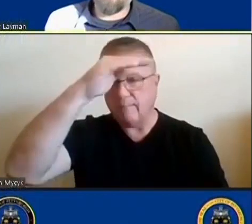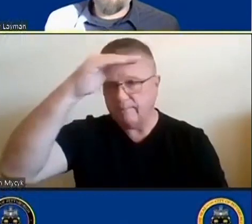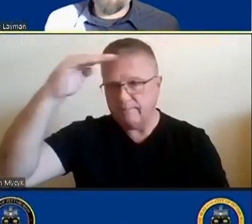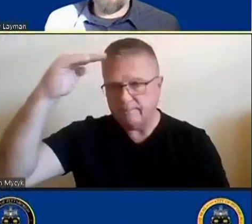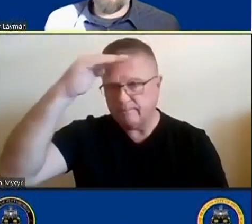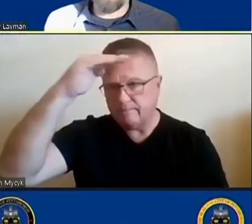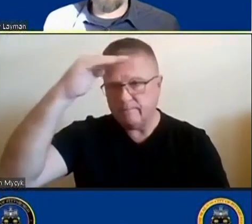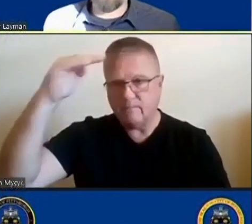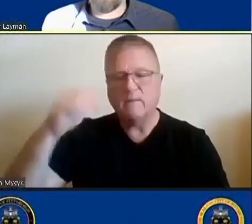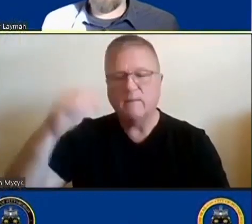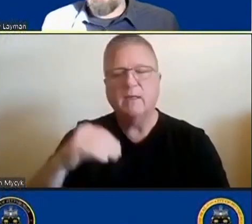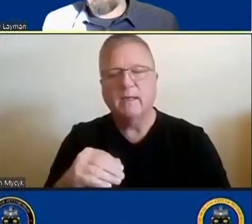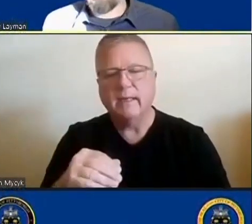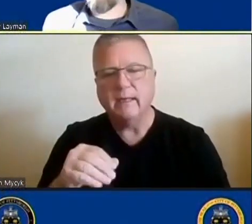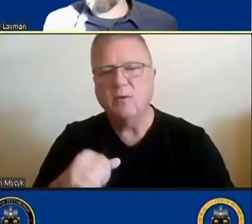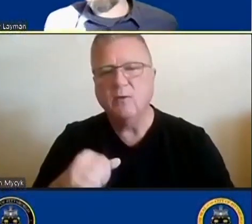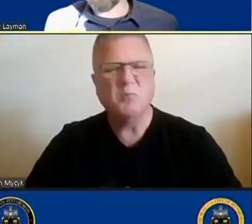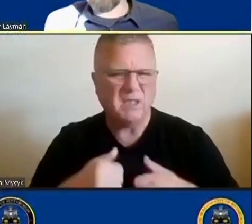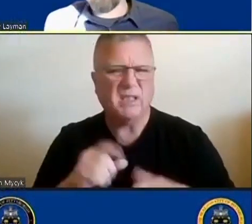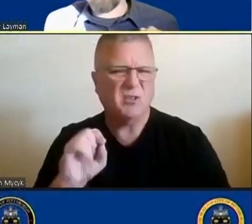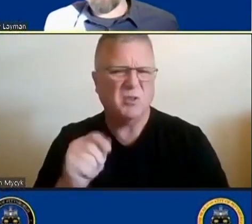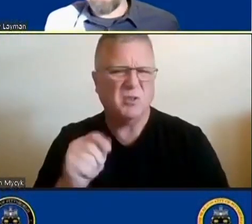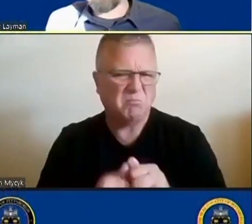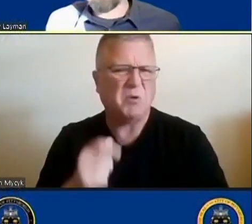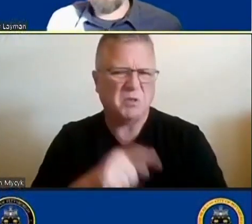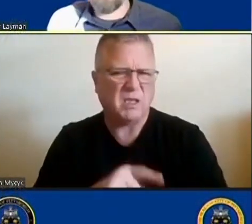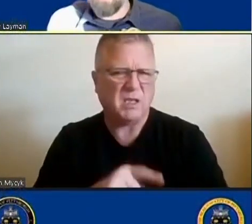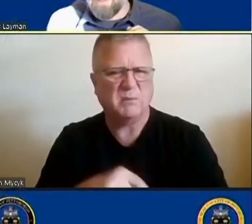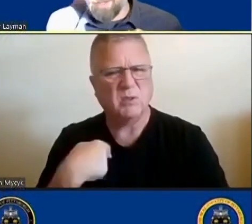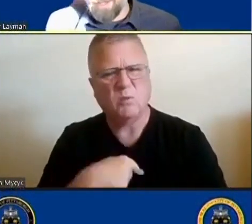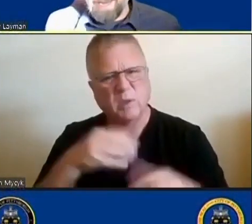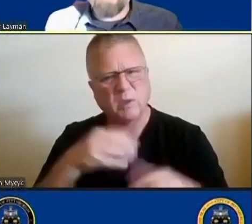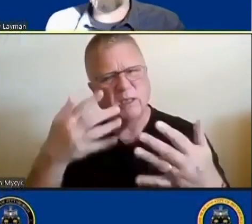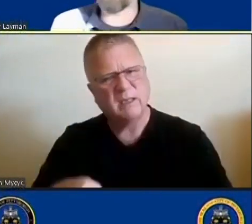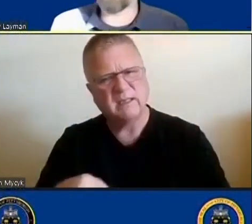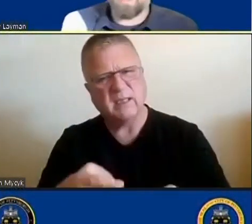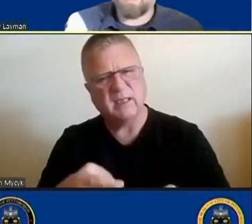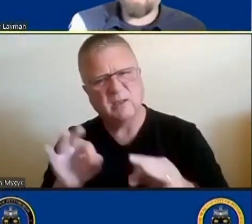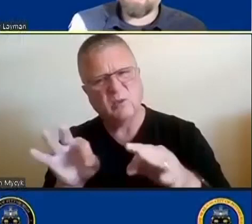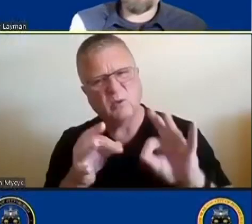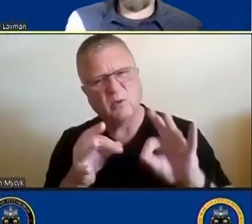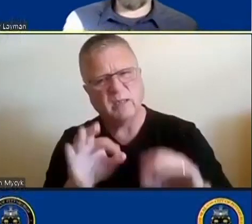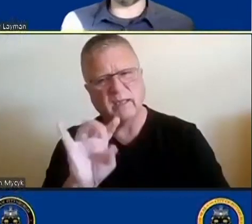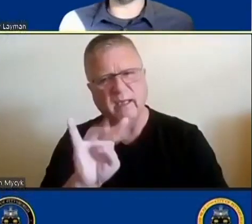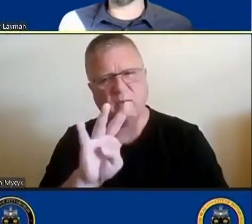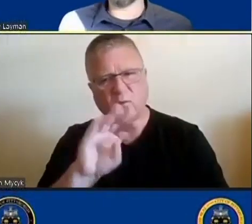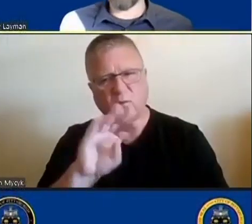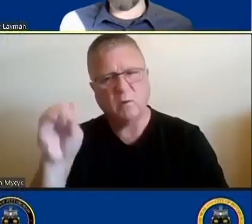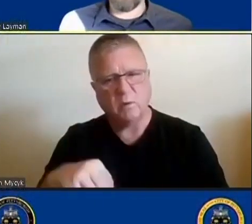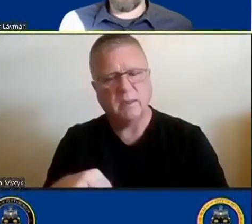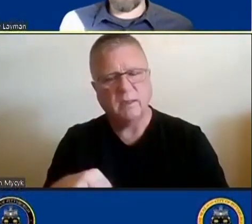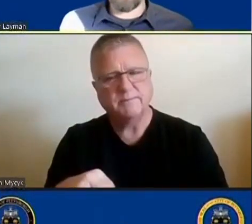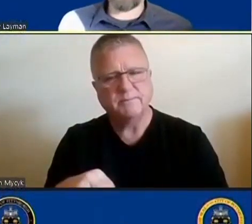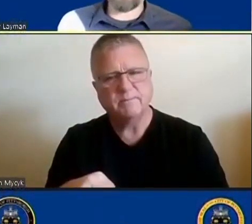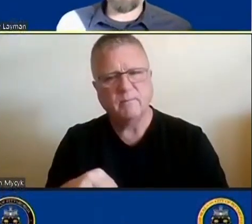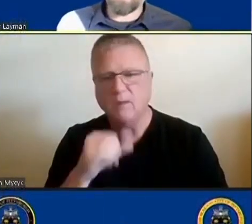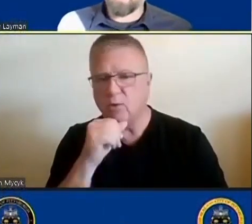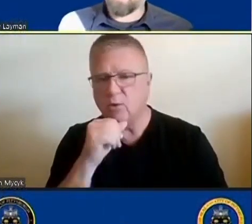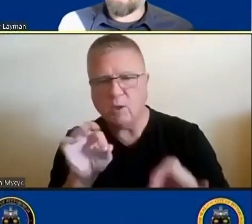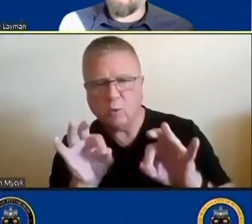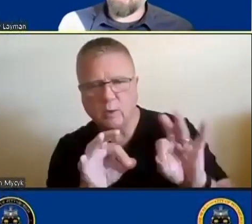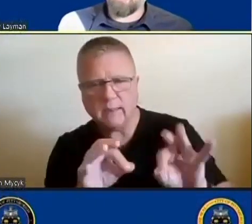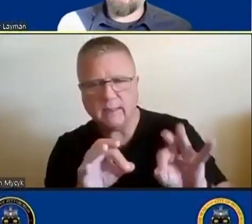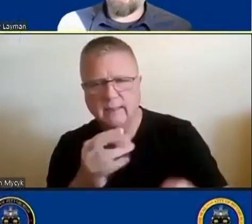so we decided to address the 84%, not the